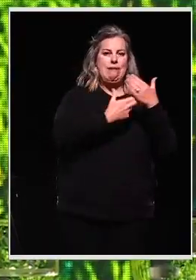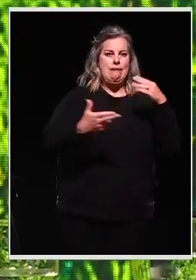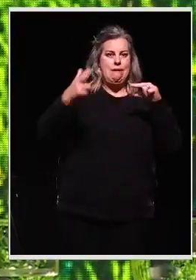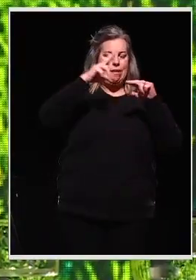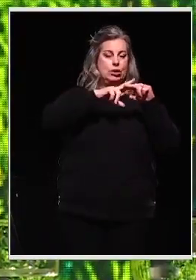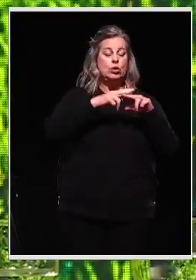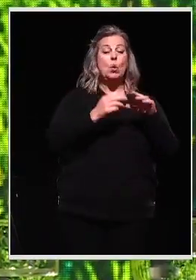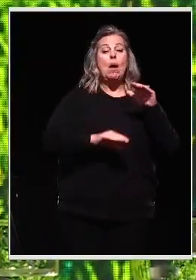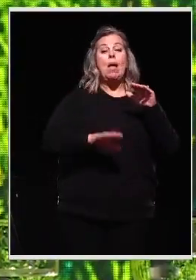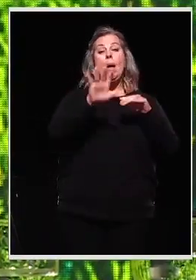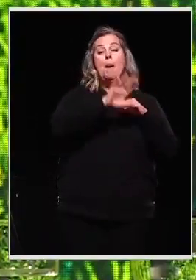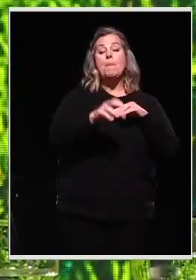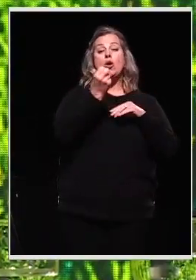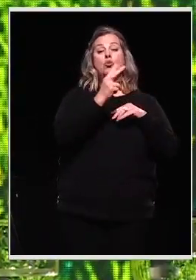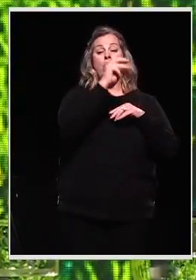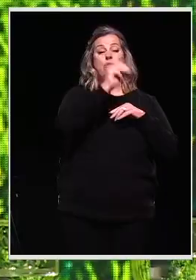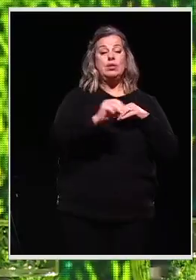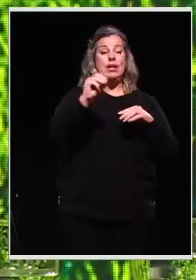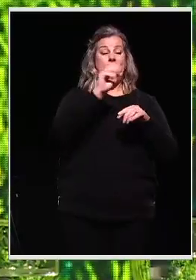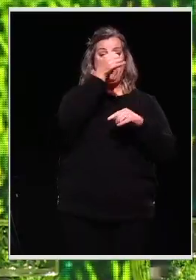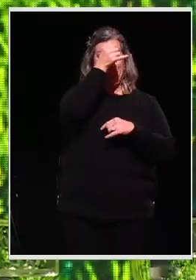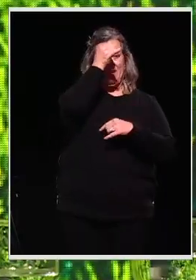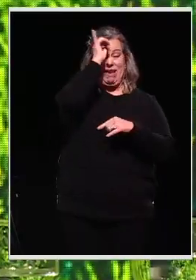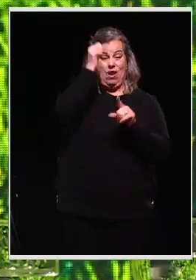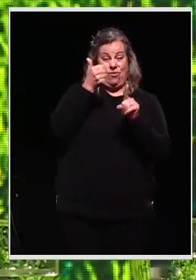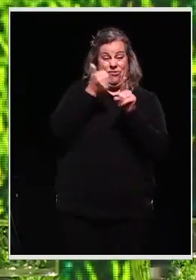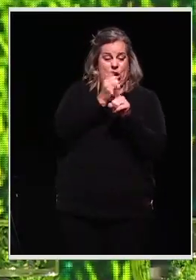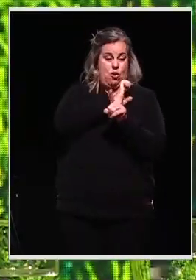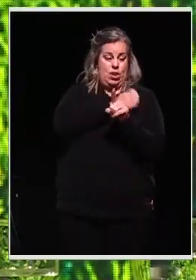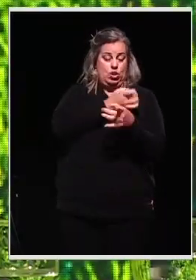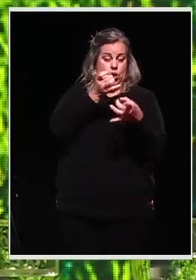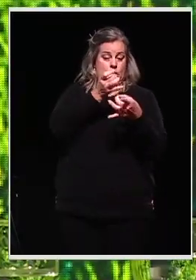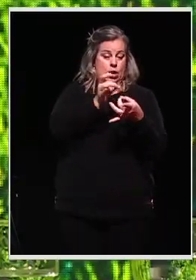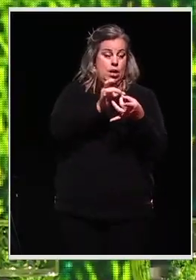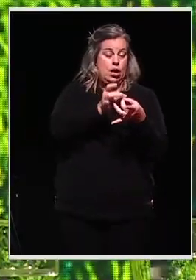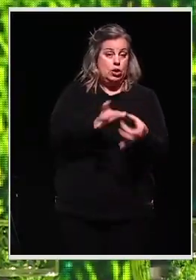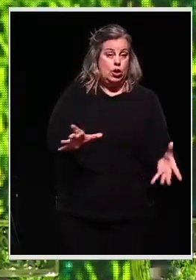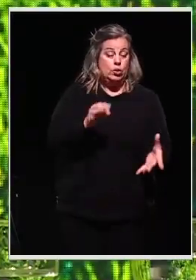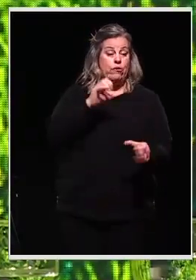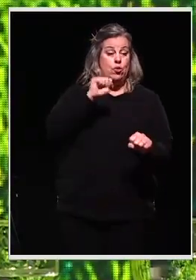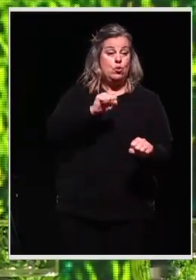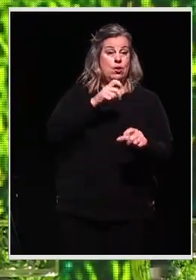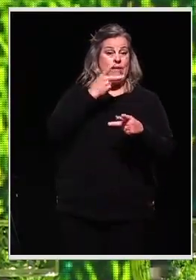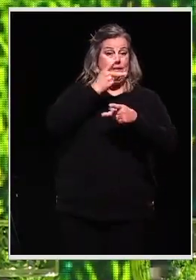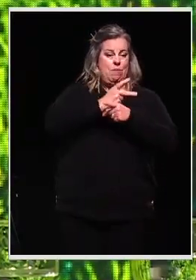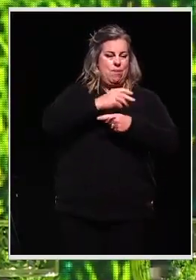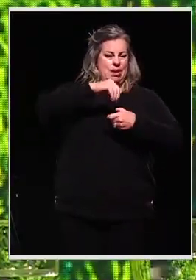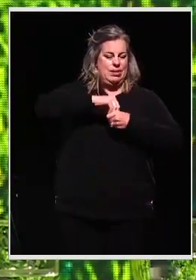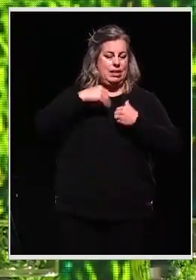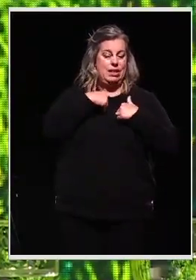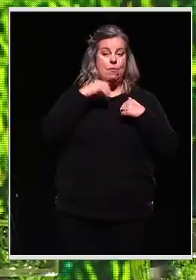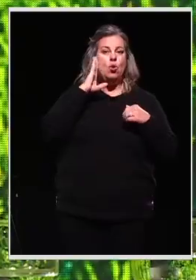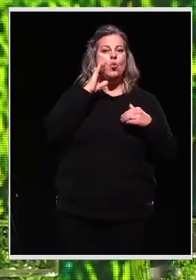of the energy of the cow is lost to methane. What if you can recover that and keep that within the animal, and then boom, you have a higher profit